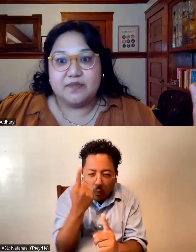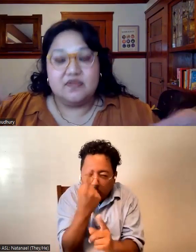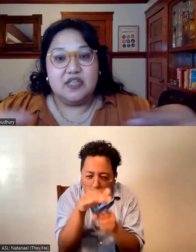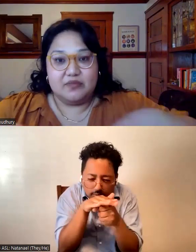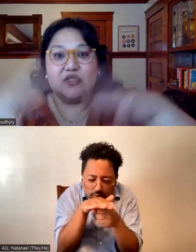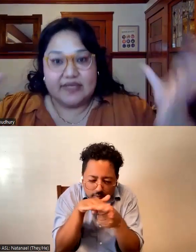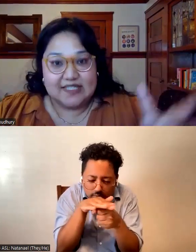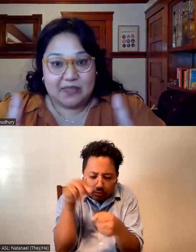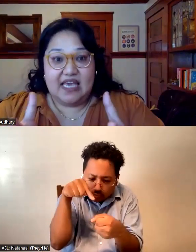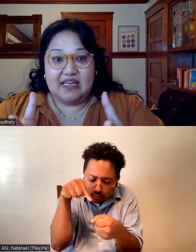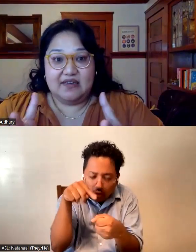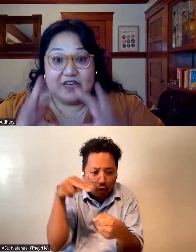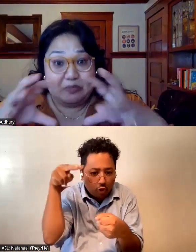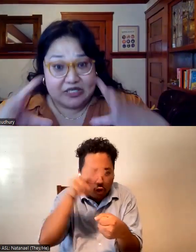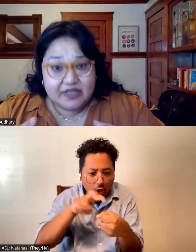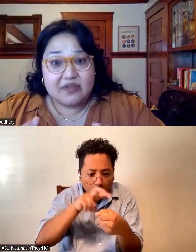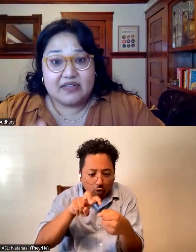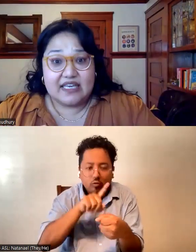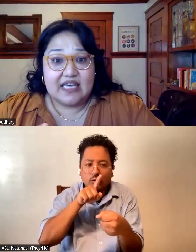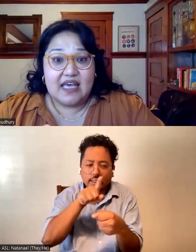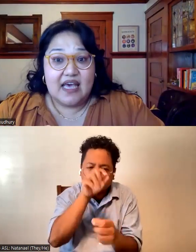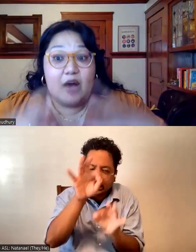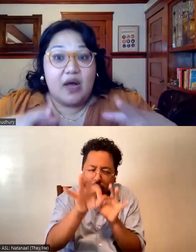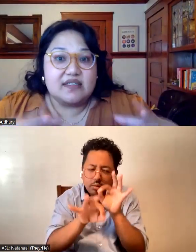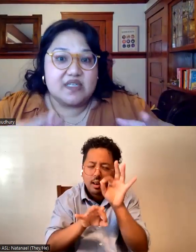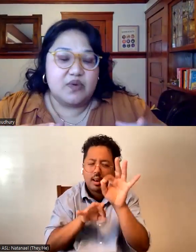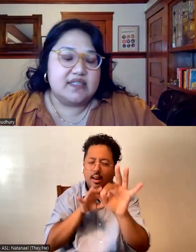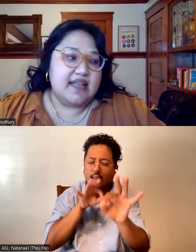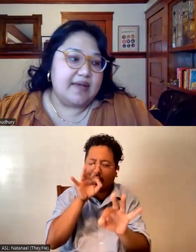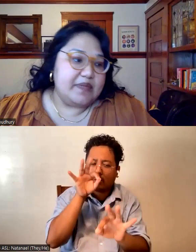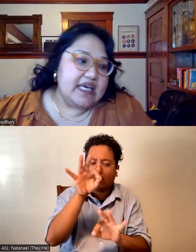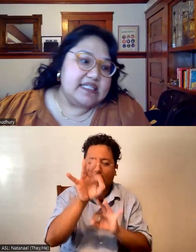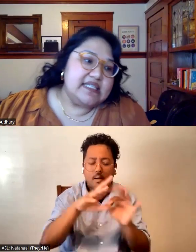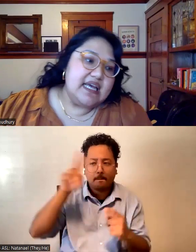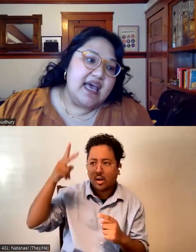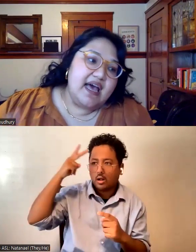of, to explain very particularly how politics works in